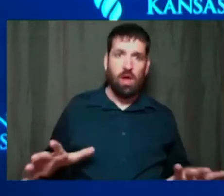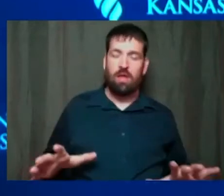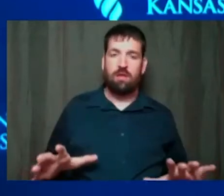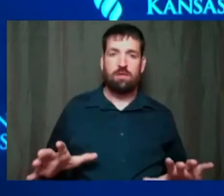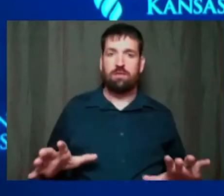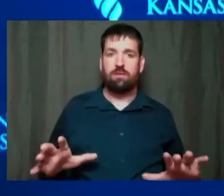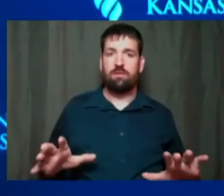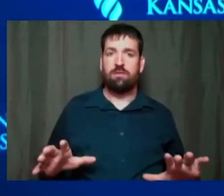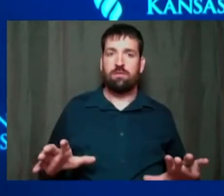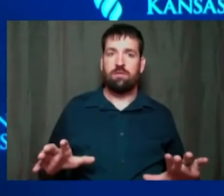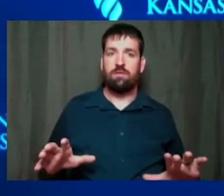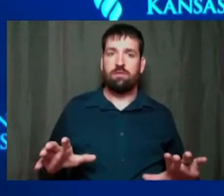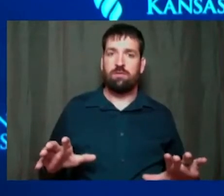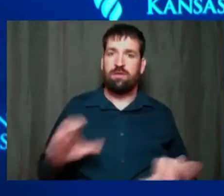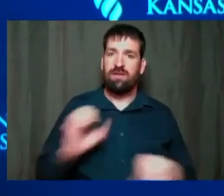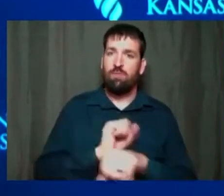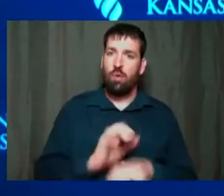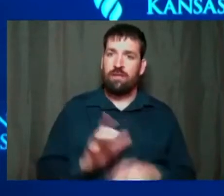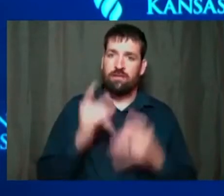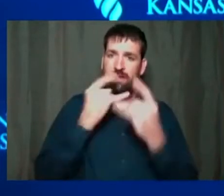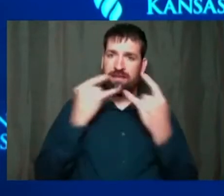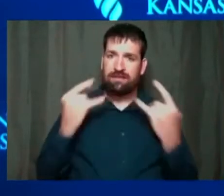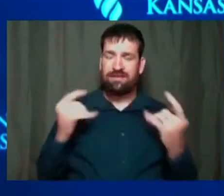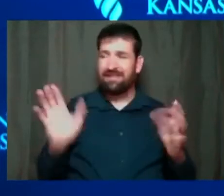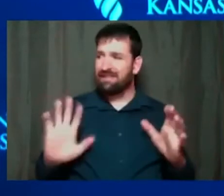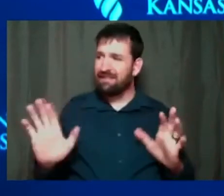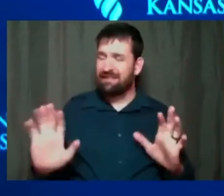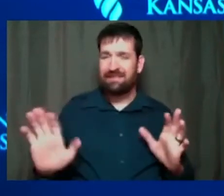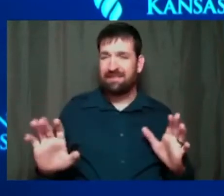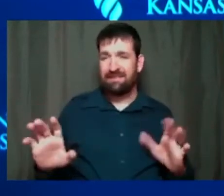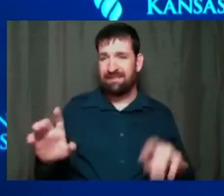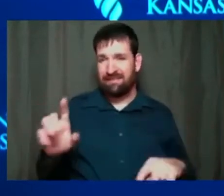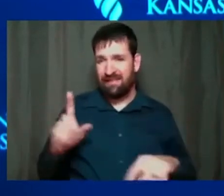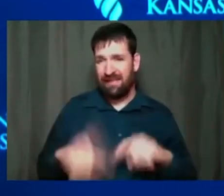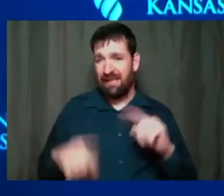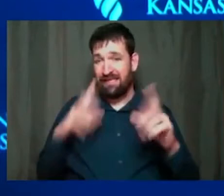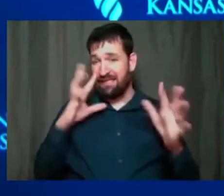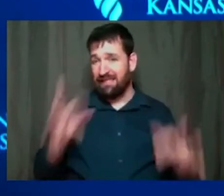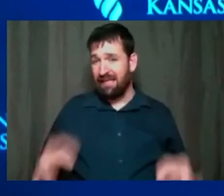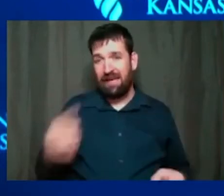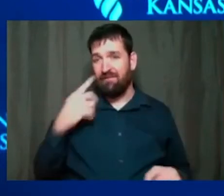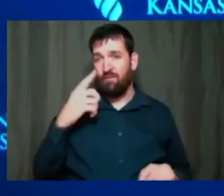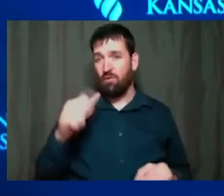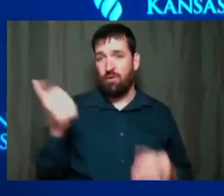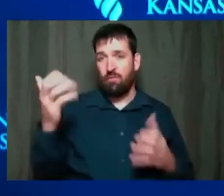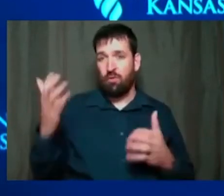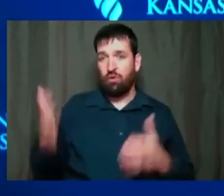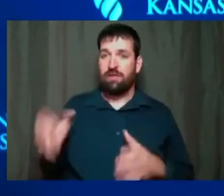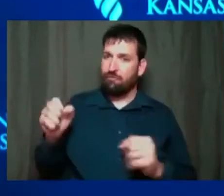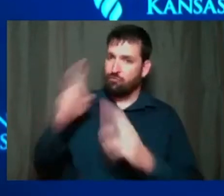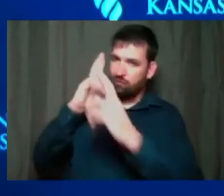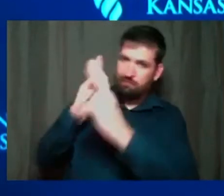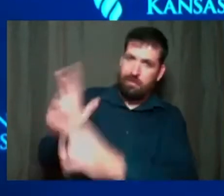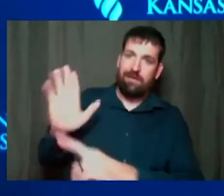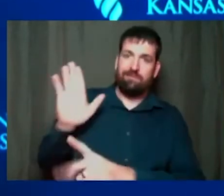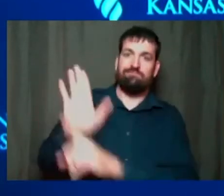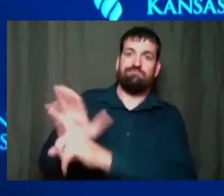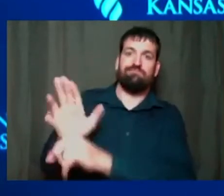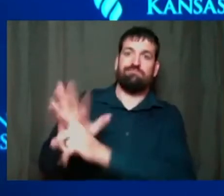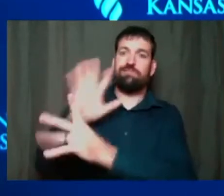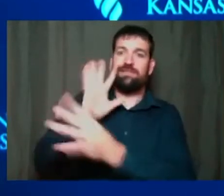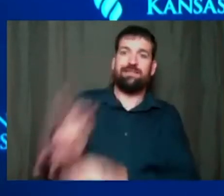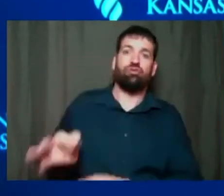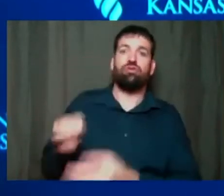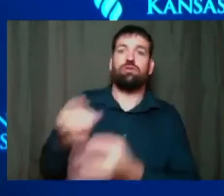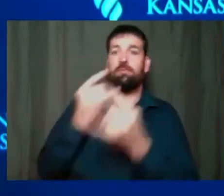our employees wear masks. And I'm like, yeah, you can't make that decision for someone else. You have to respect their own individual autonomy to wear masks because